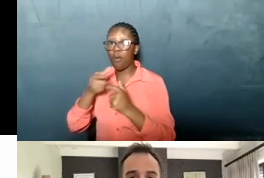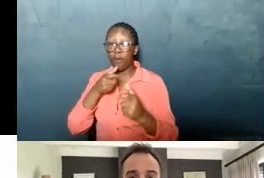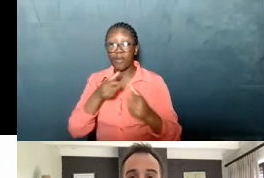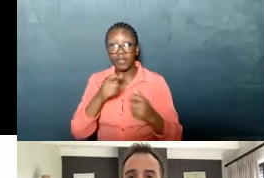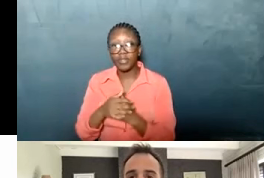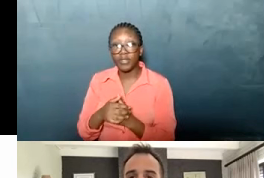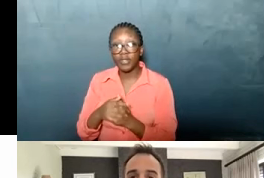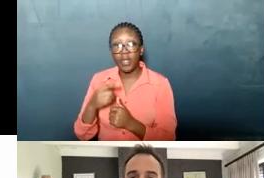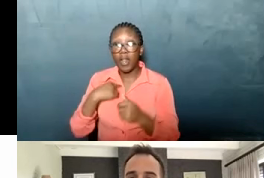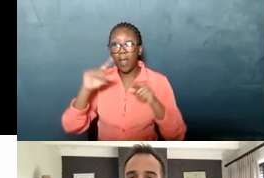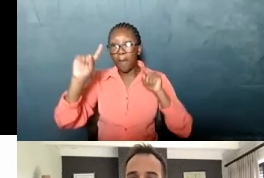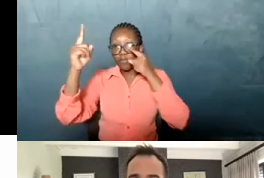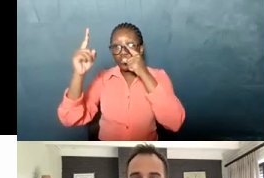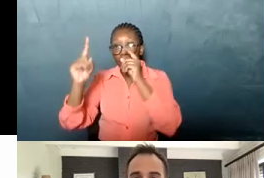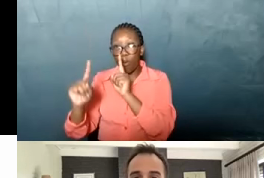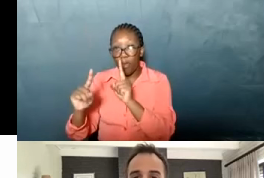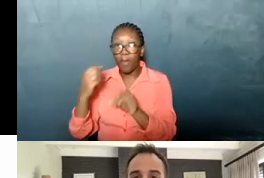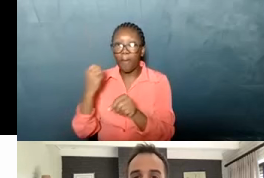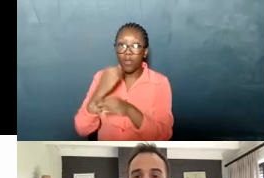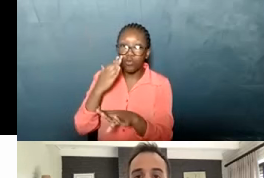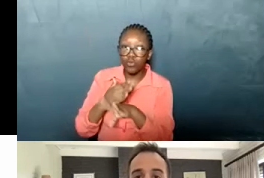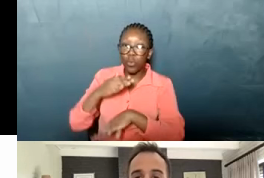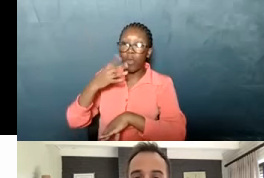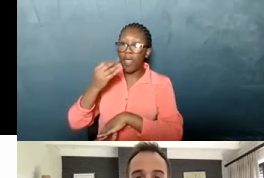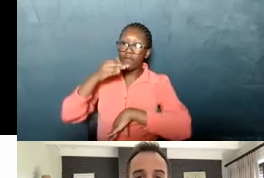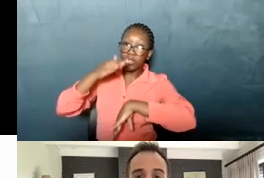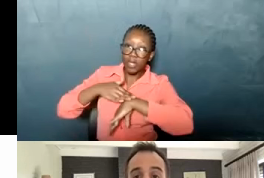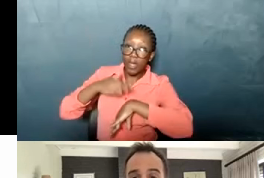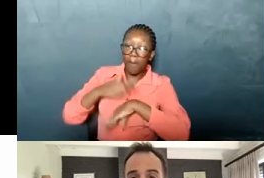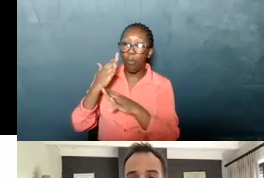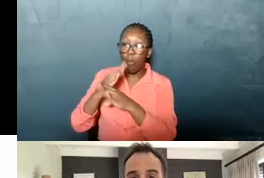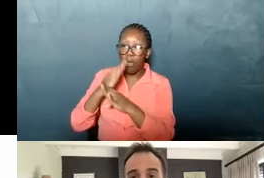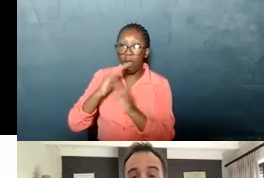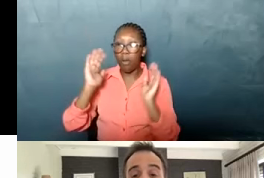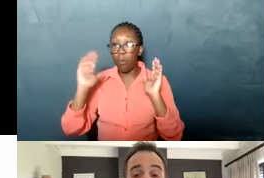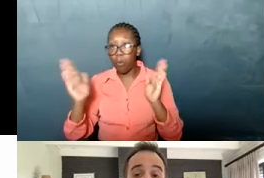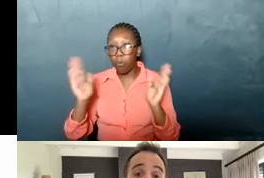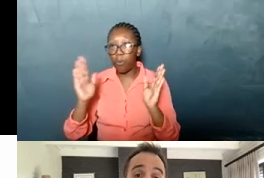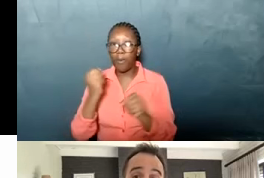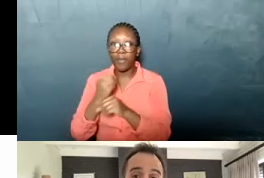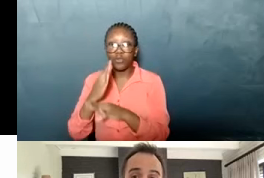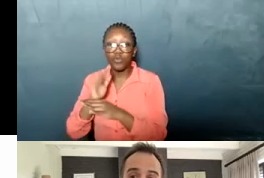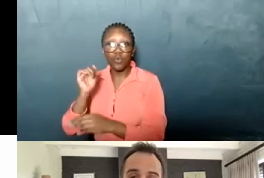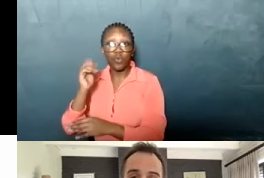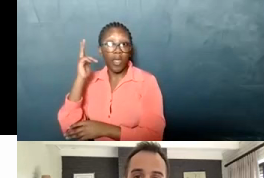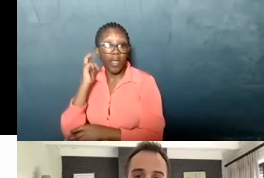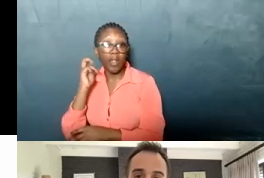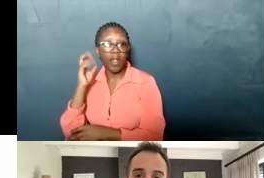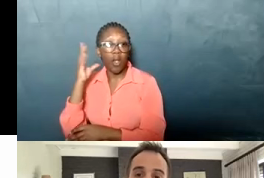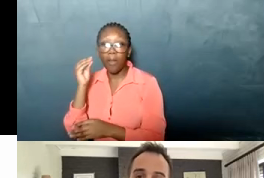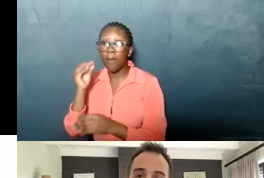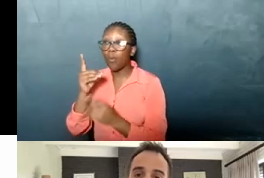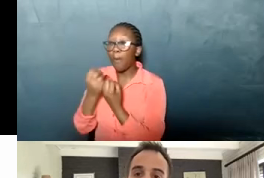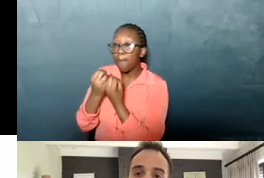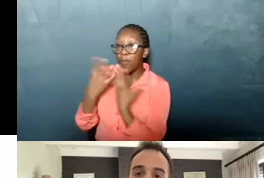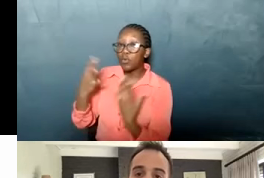here is to ensure timely detection and intervention for hearing loss in those most at risk. And